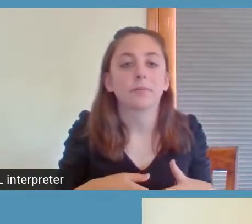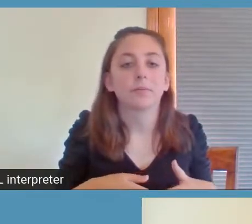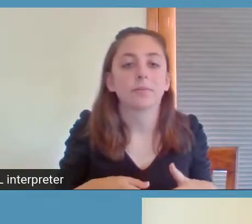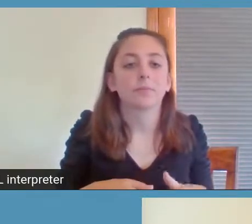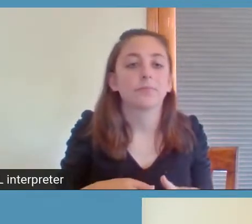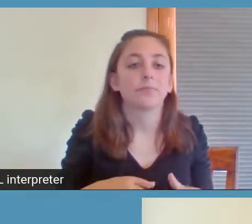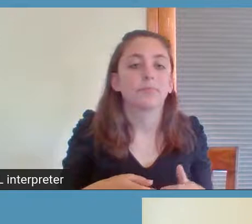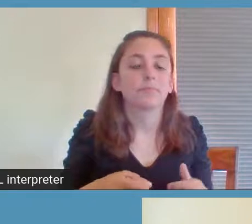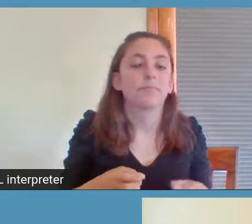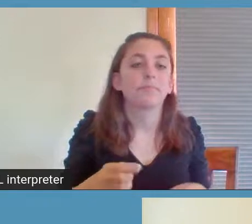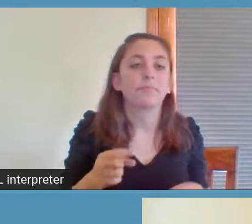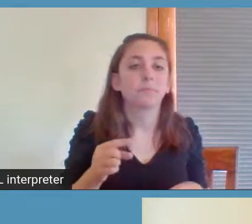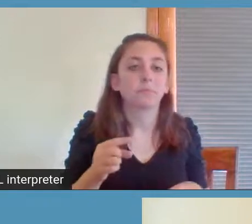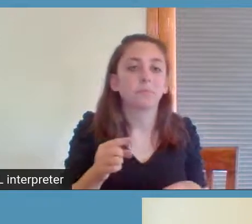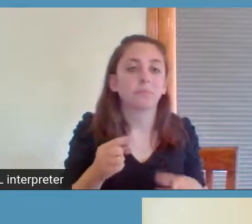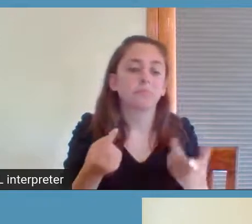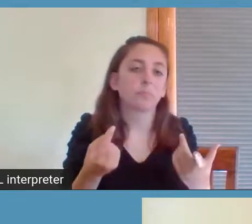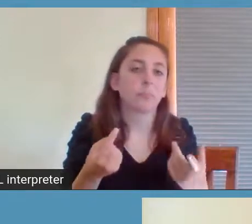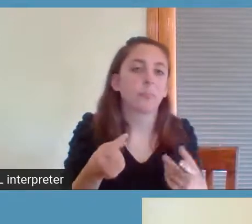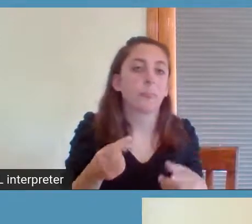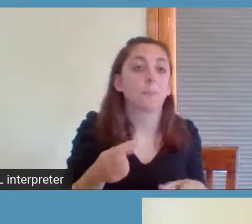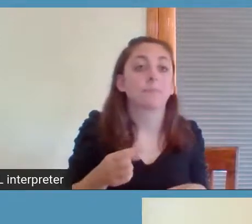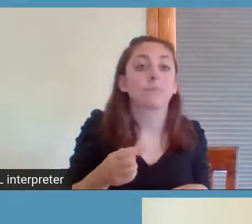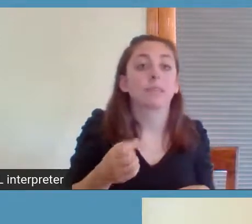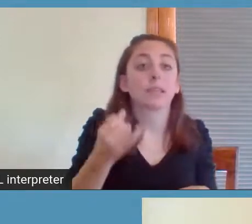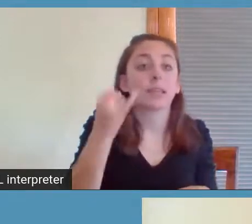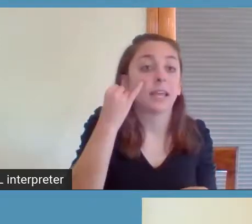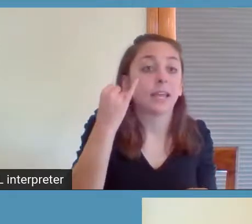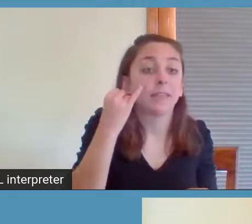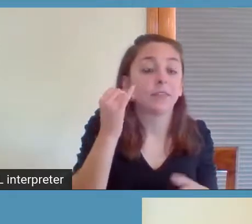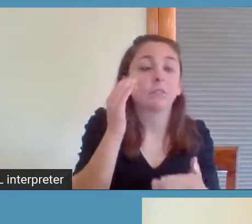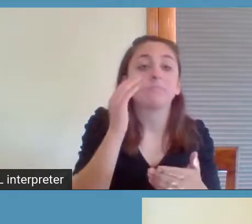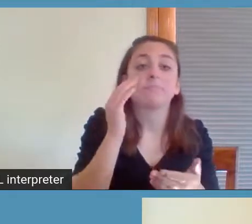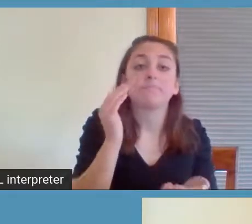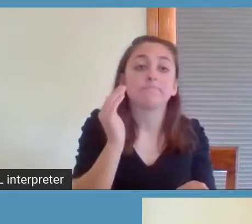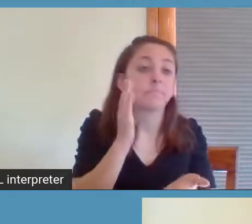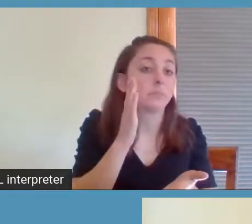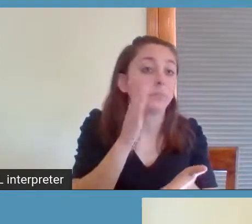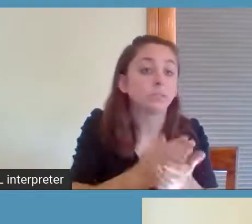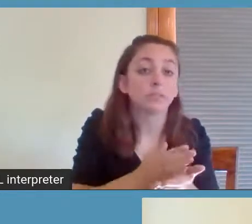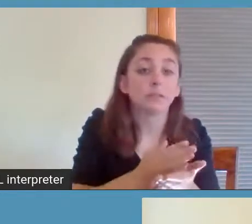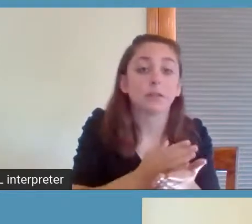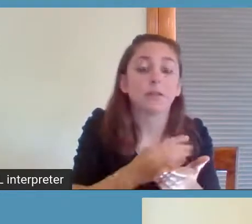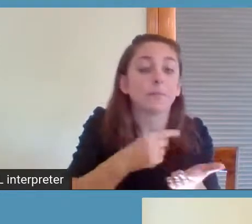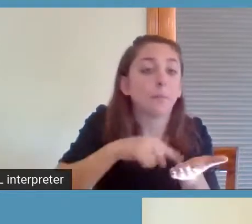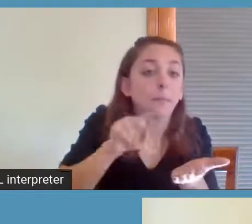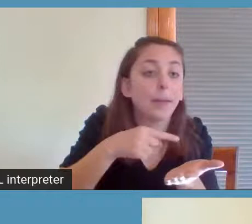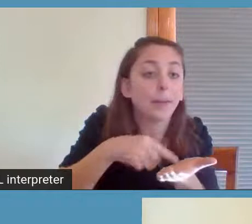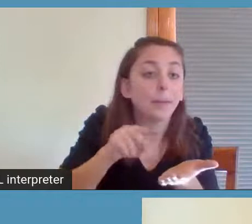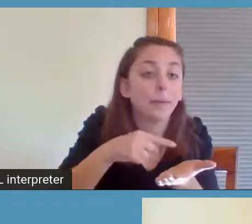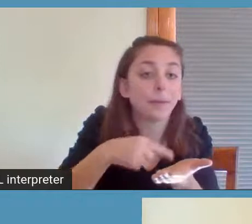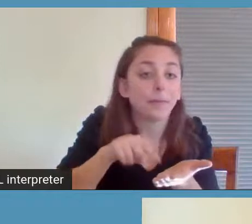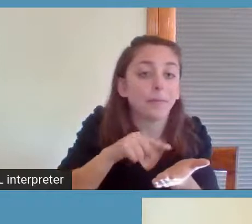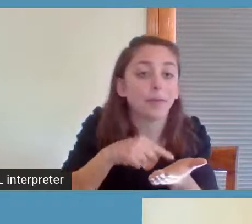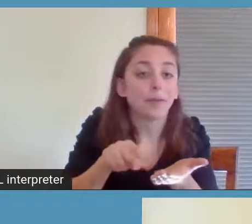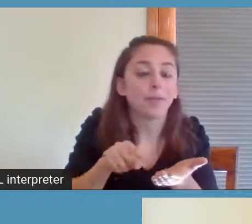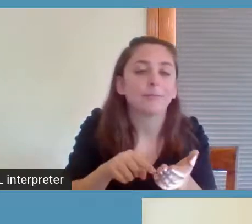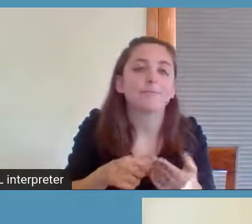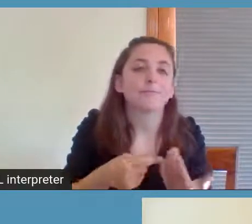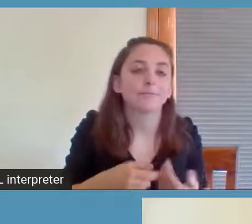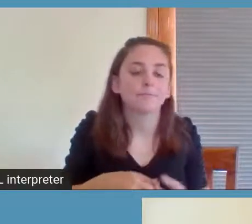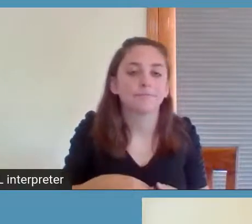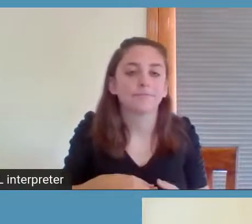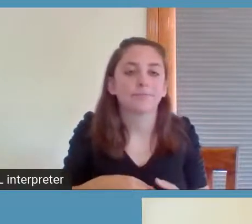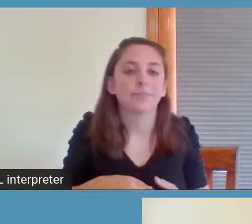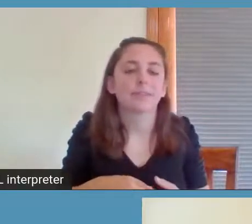likely that, if you stop paying for the account, that they'll just, get rid of everything and move on to the next, because it takes